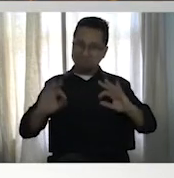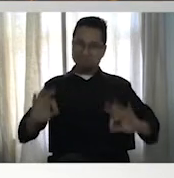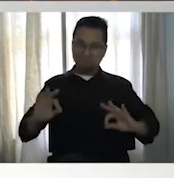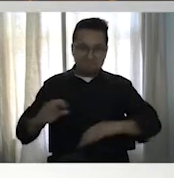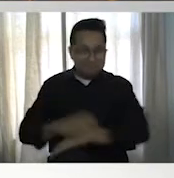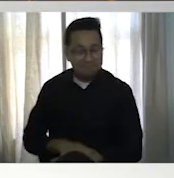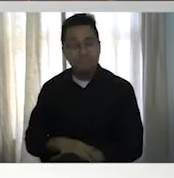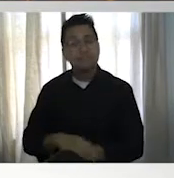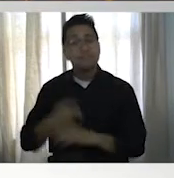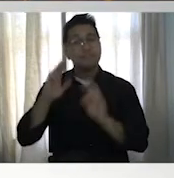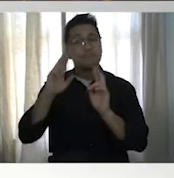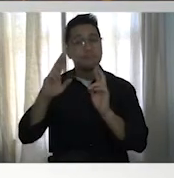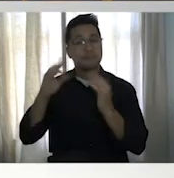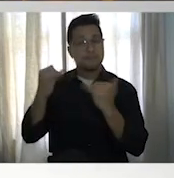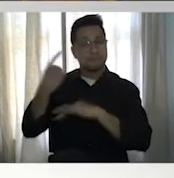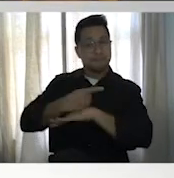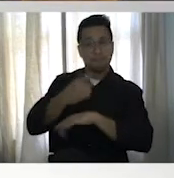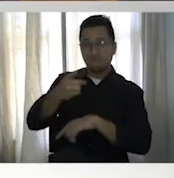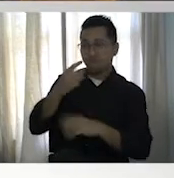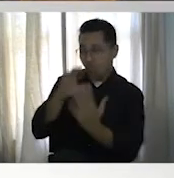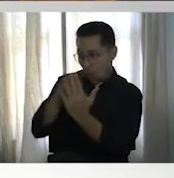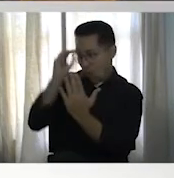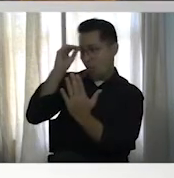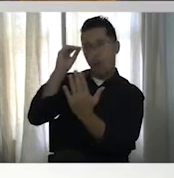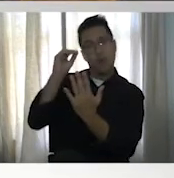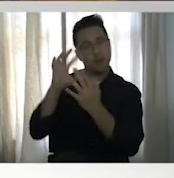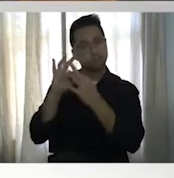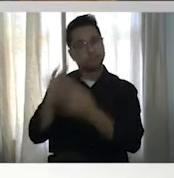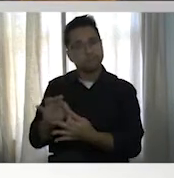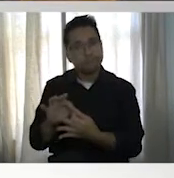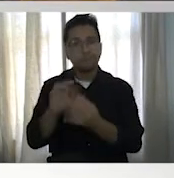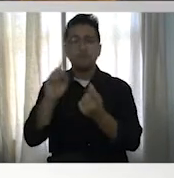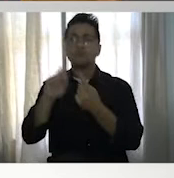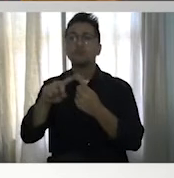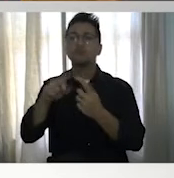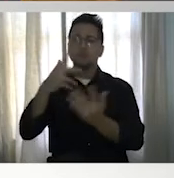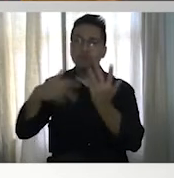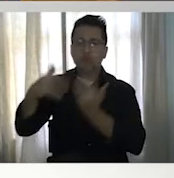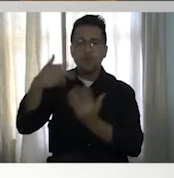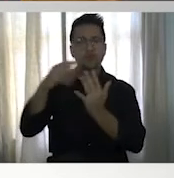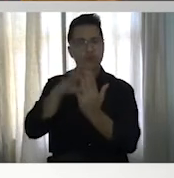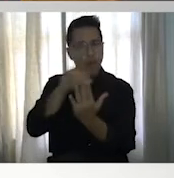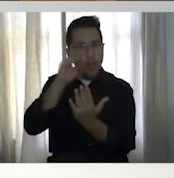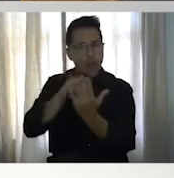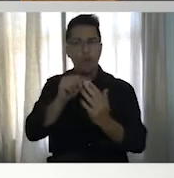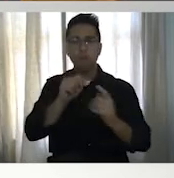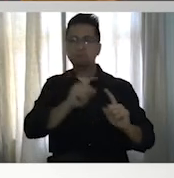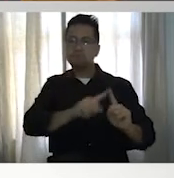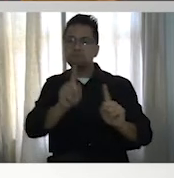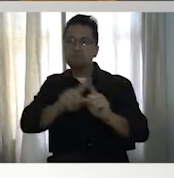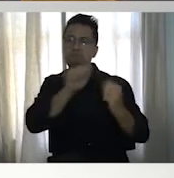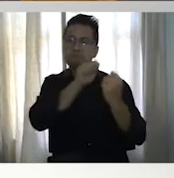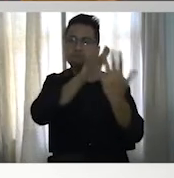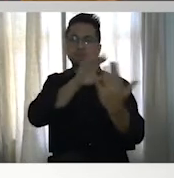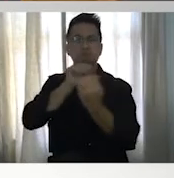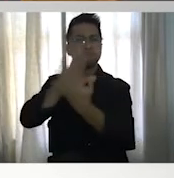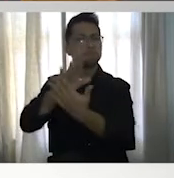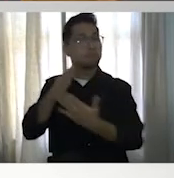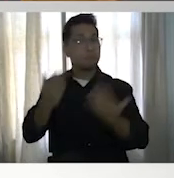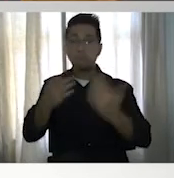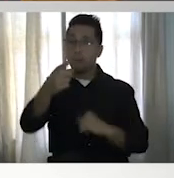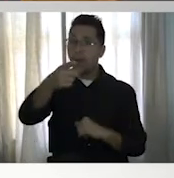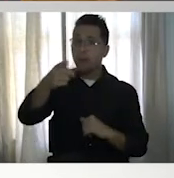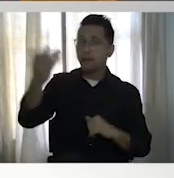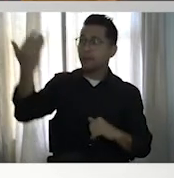hope today that you're going to gain insight into some social learning methods that maybe you were not aware of